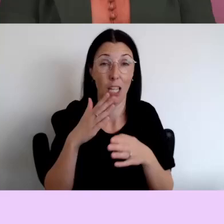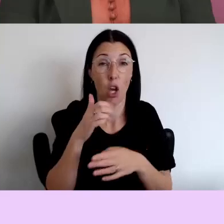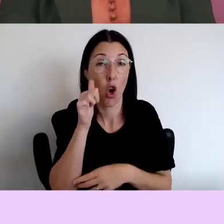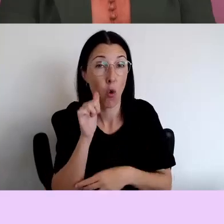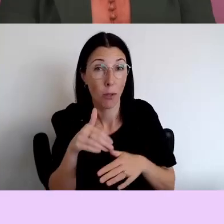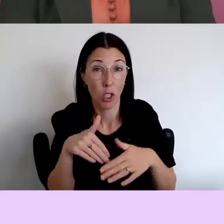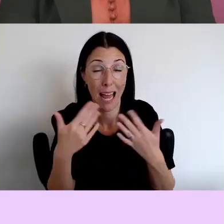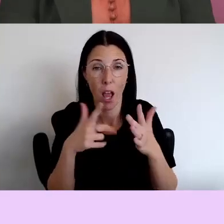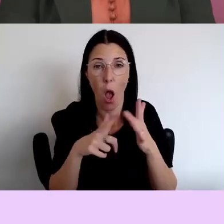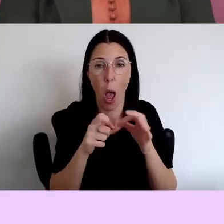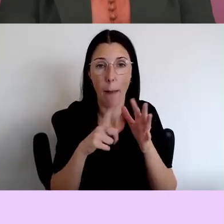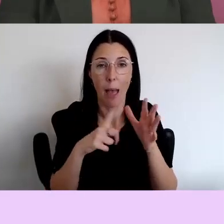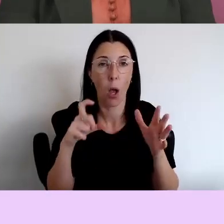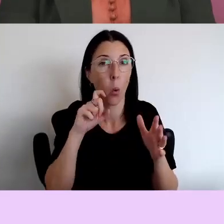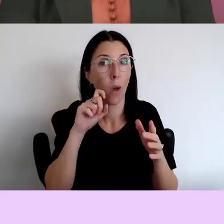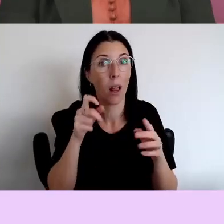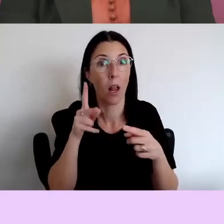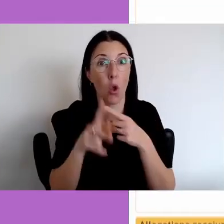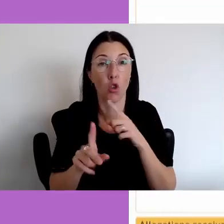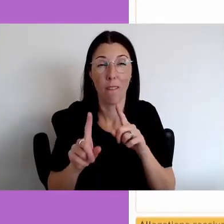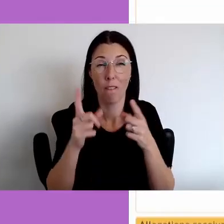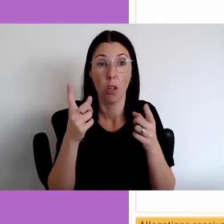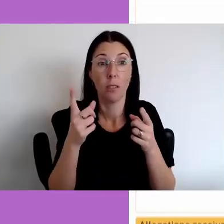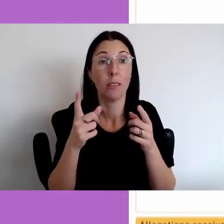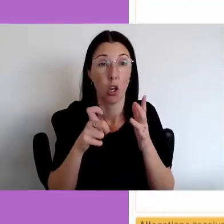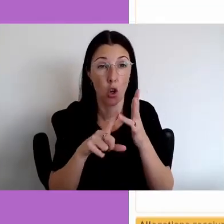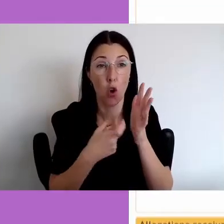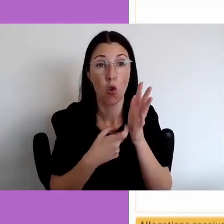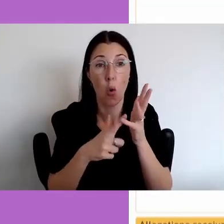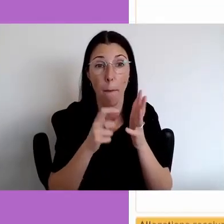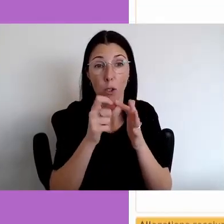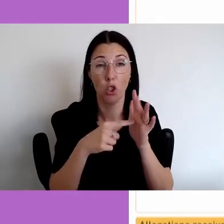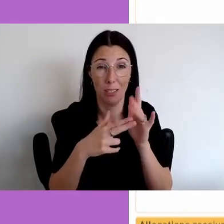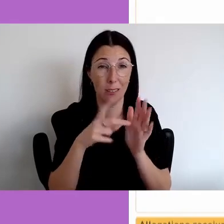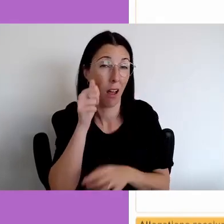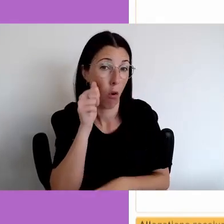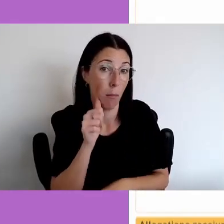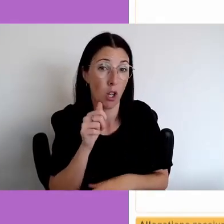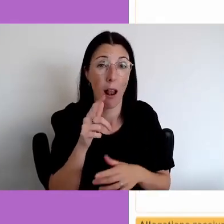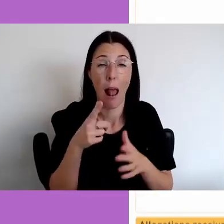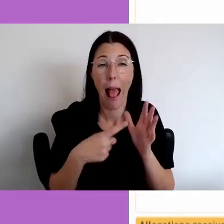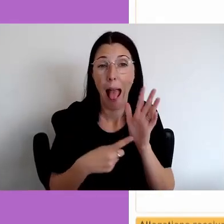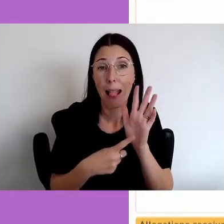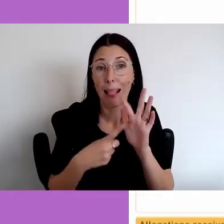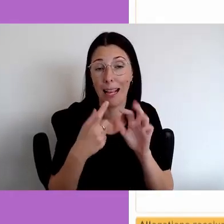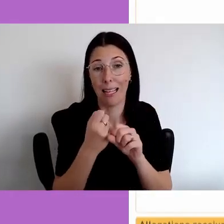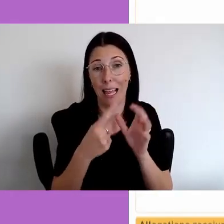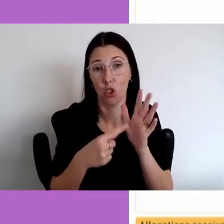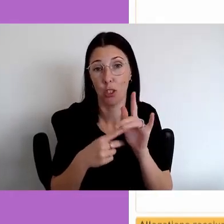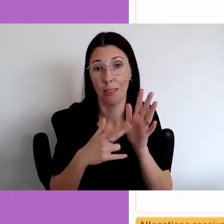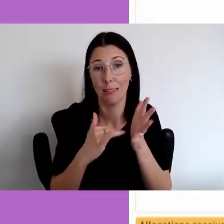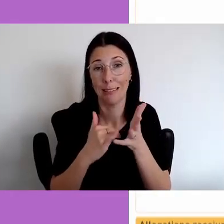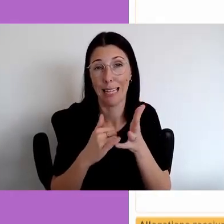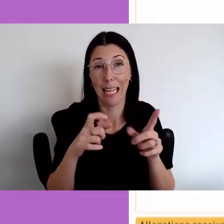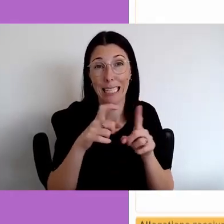first corruption allegations dashboard later this week. The dashboard will be available on